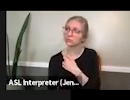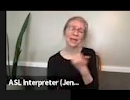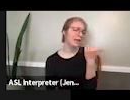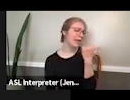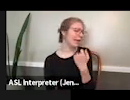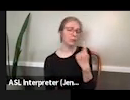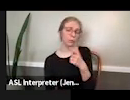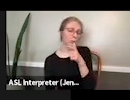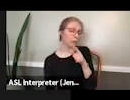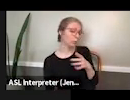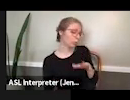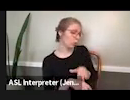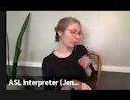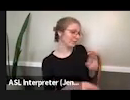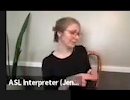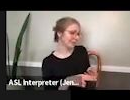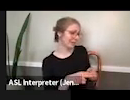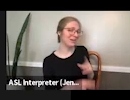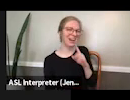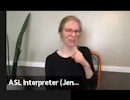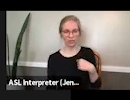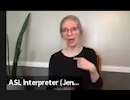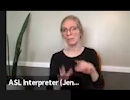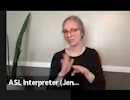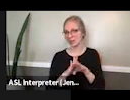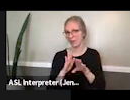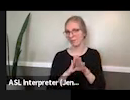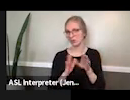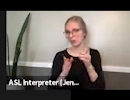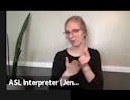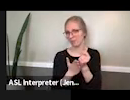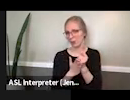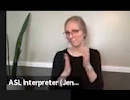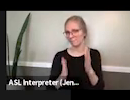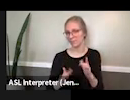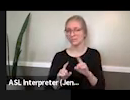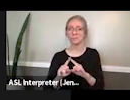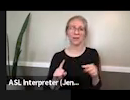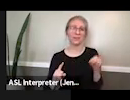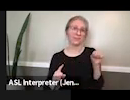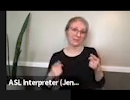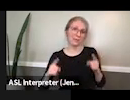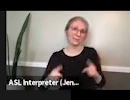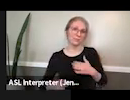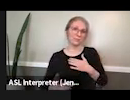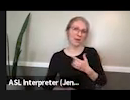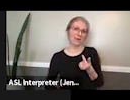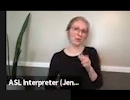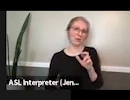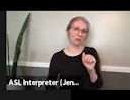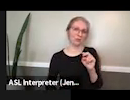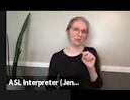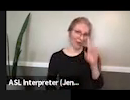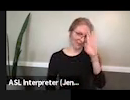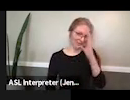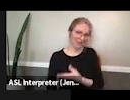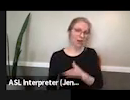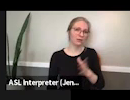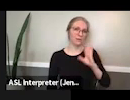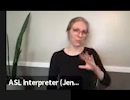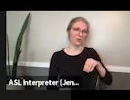Anyone who says his name. I actually am a developmental therapist, but this happens to be my grandson who was in speech